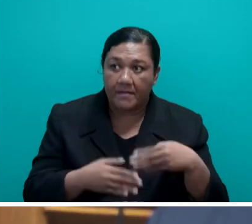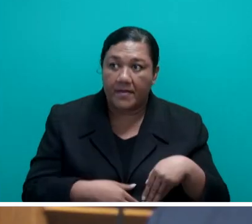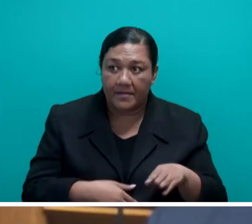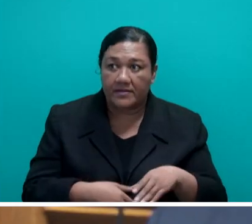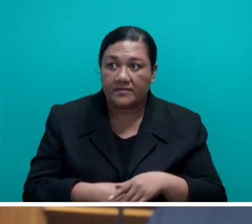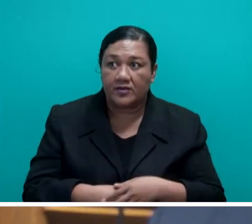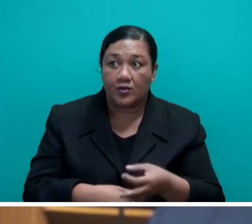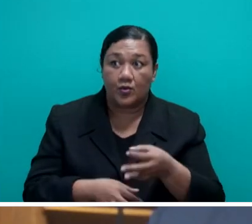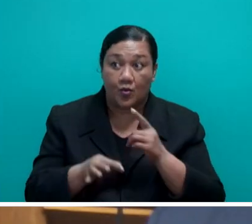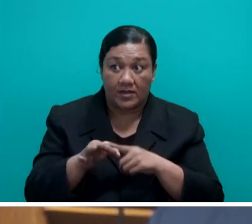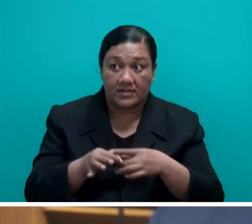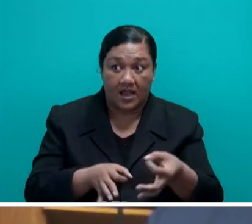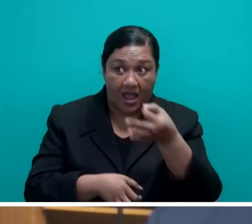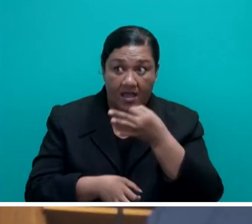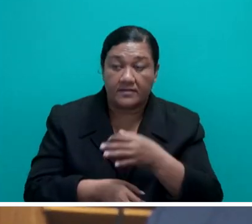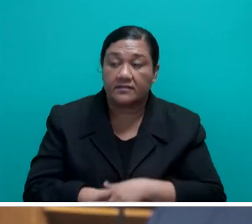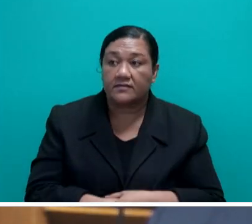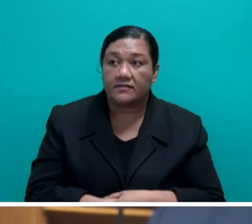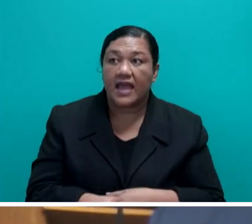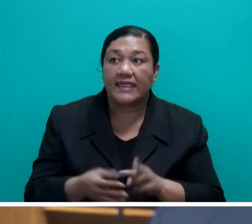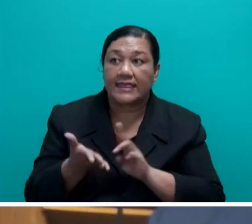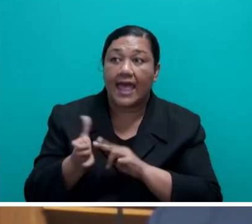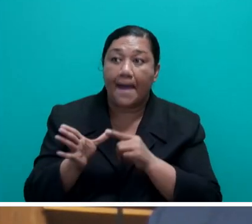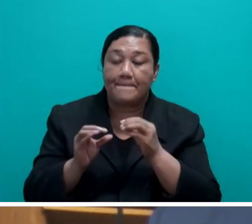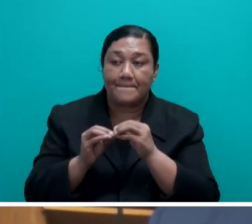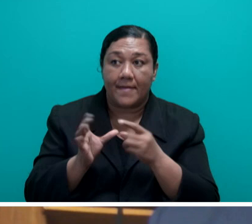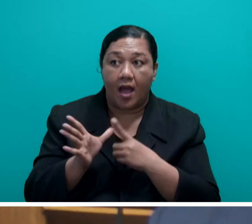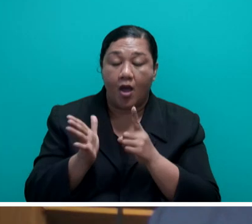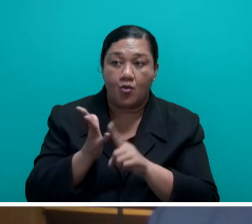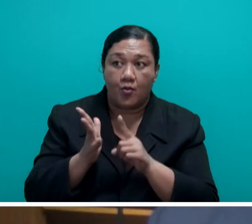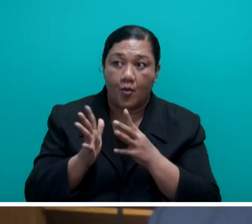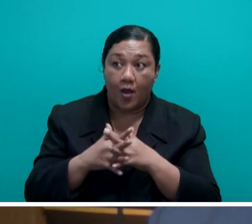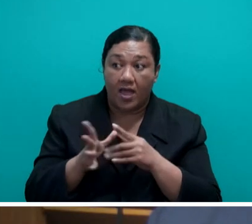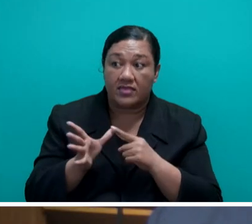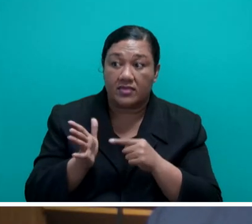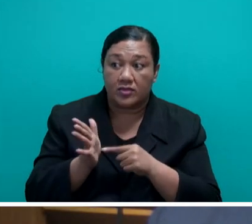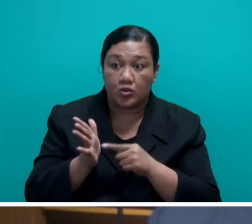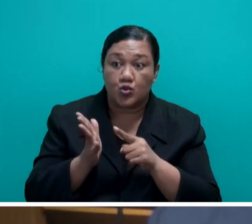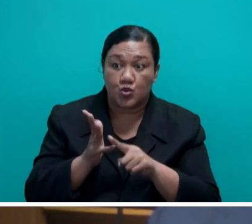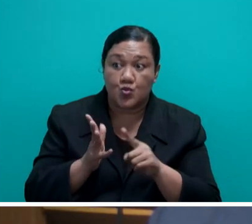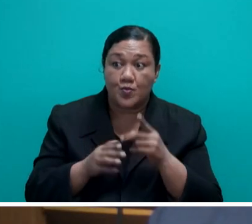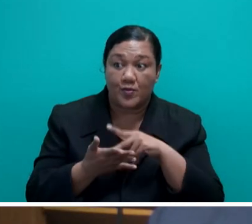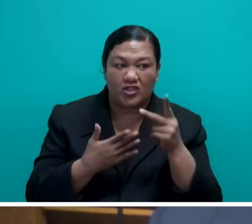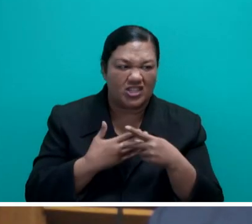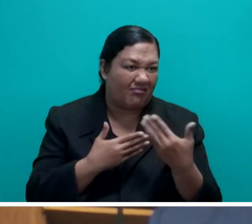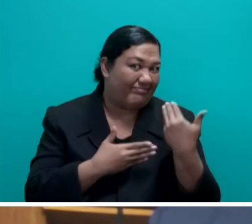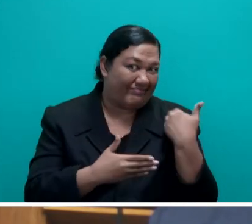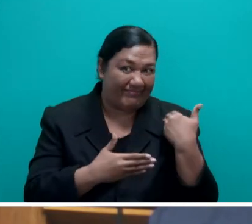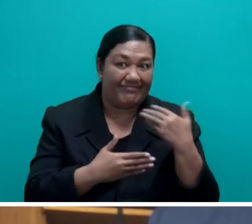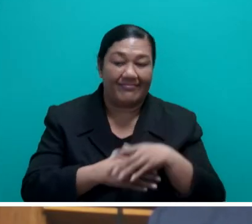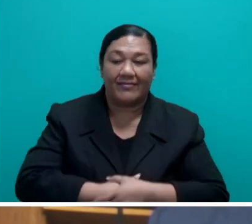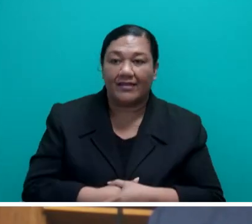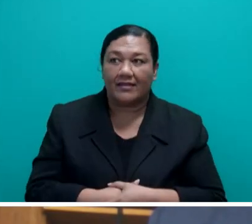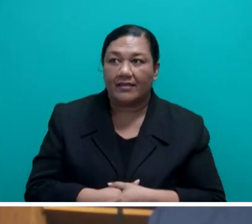Before I provide an update on the Nabavatu Village relocation project, let just me